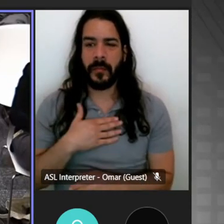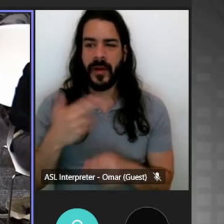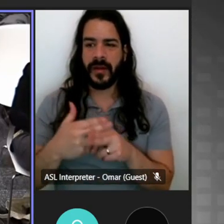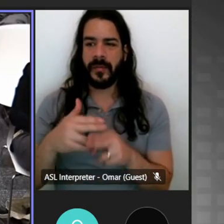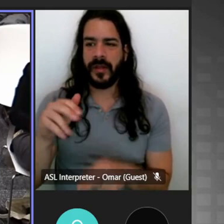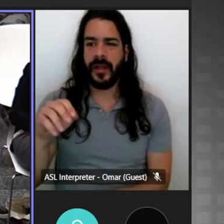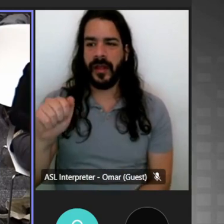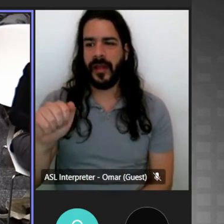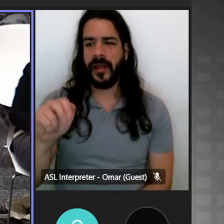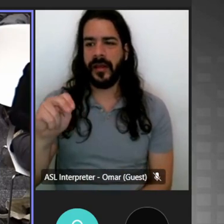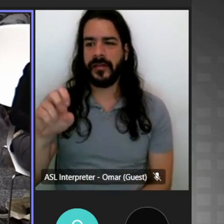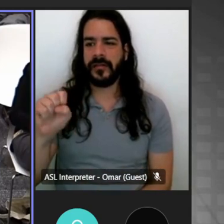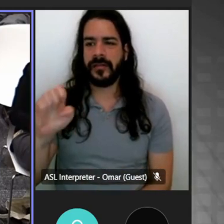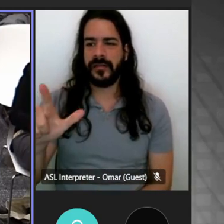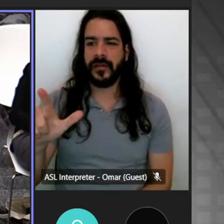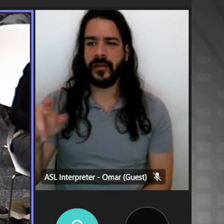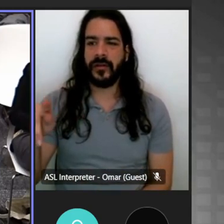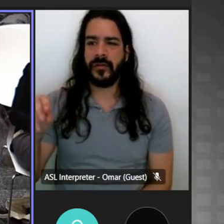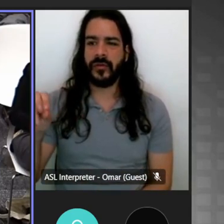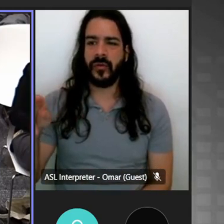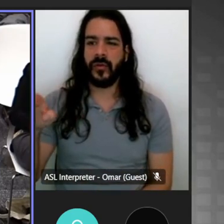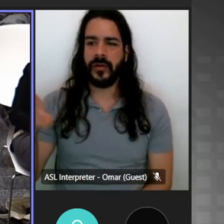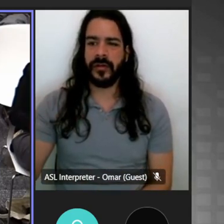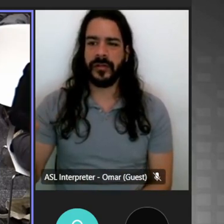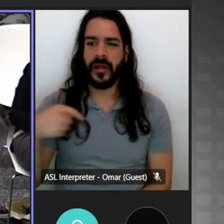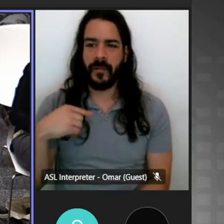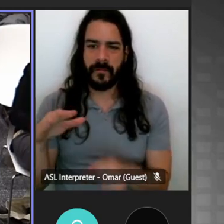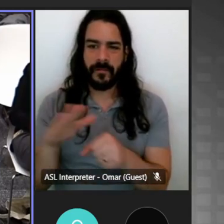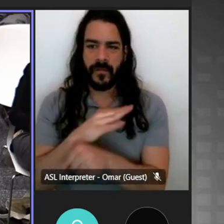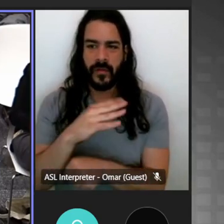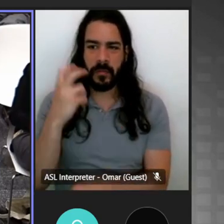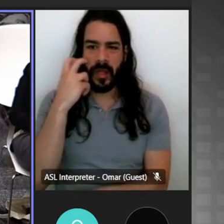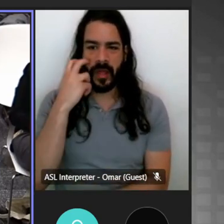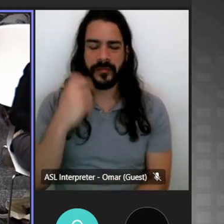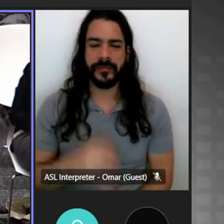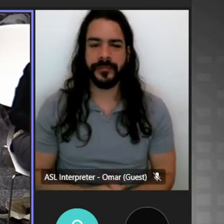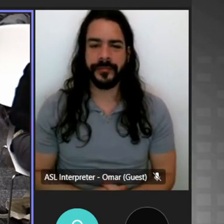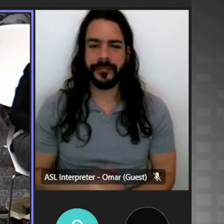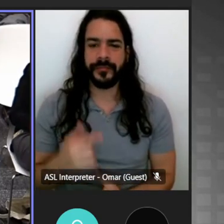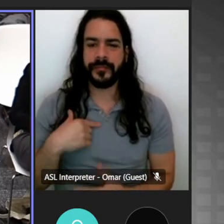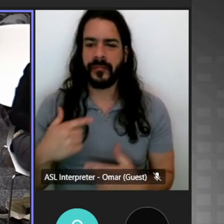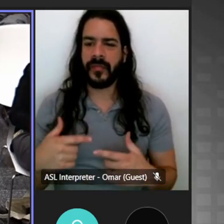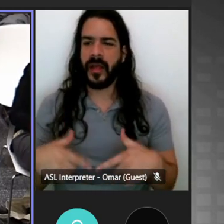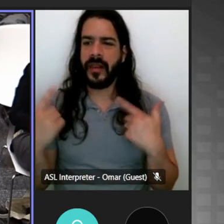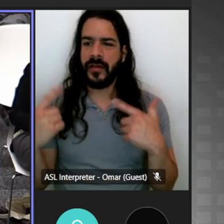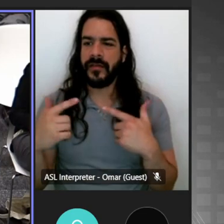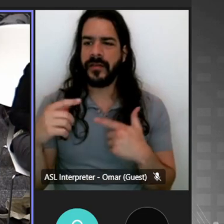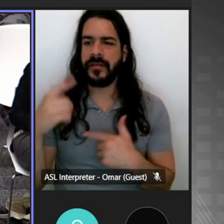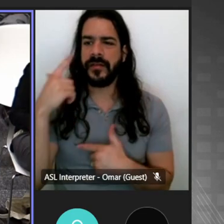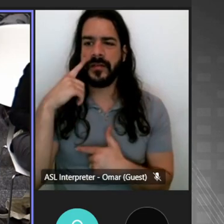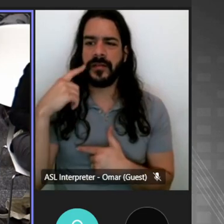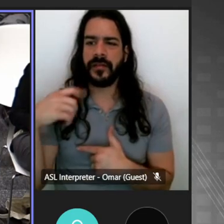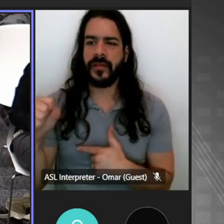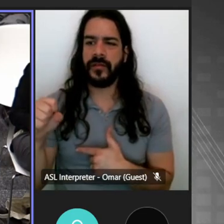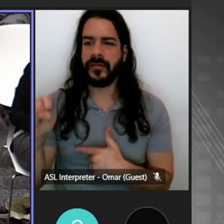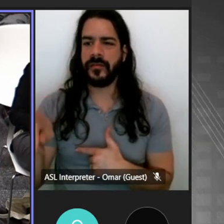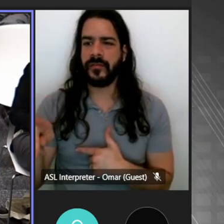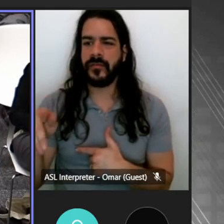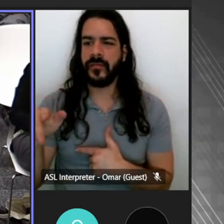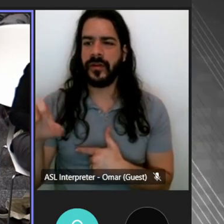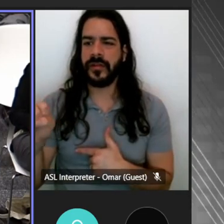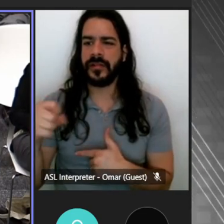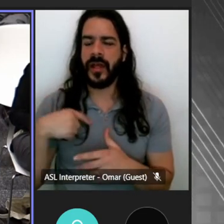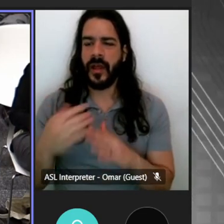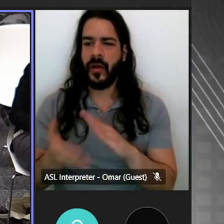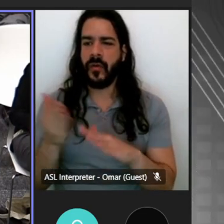Hello, good evening. My name is Ansel Torres. I am totally blind. I live in Silver Spring, Maryland. I run